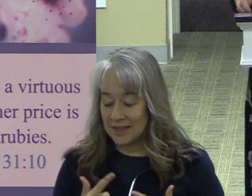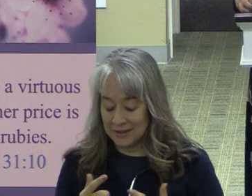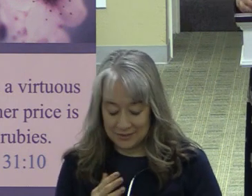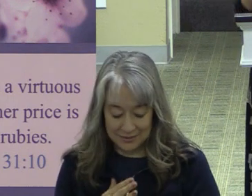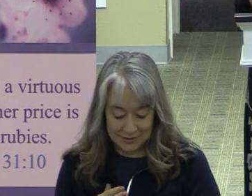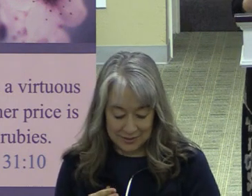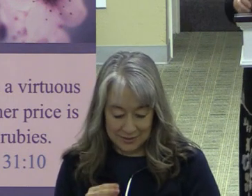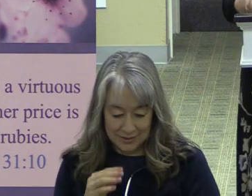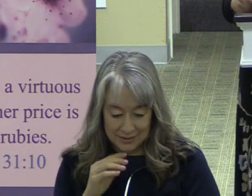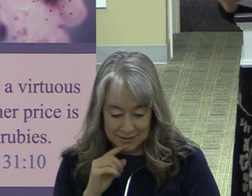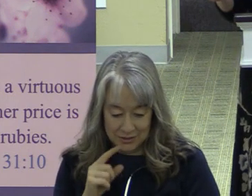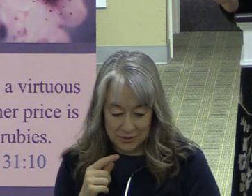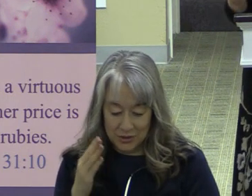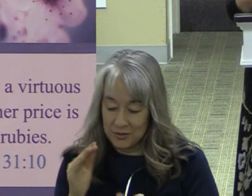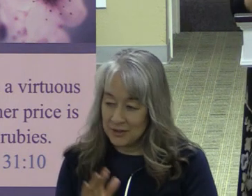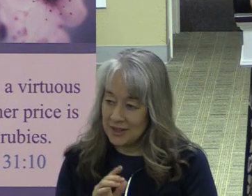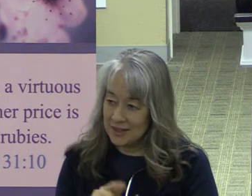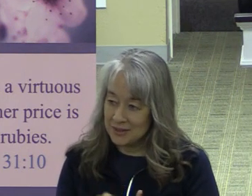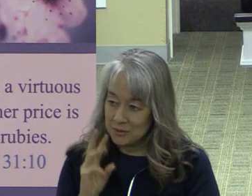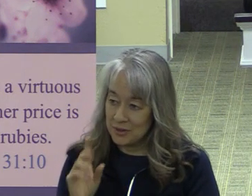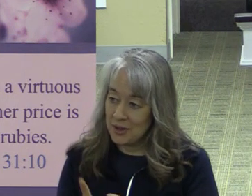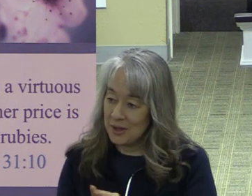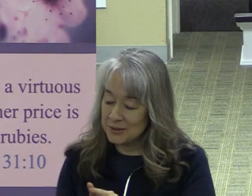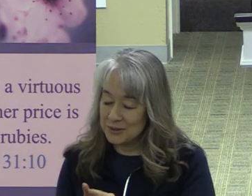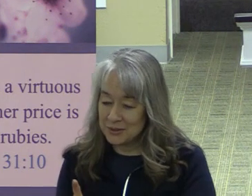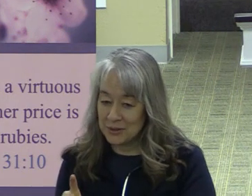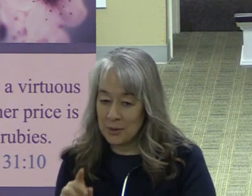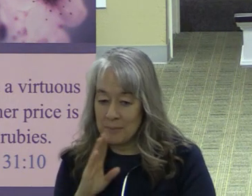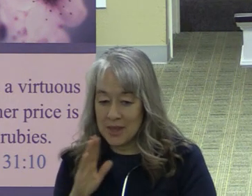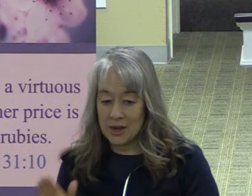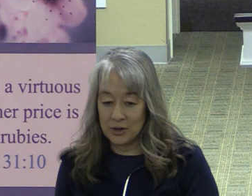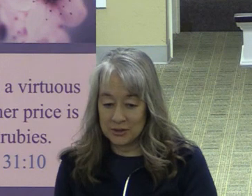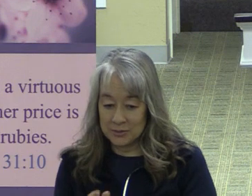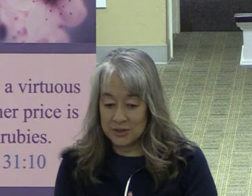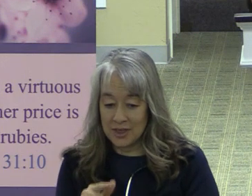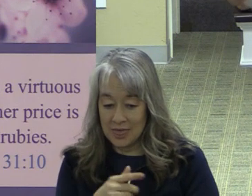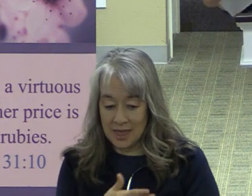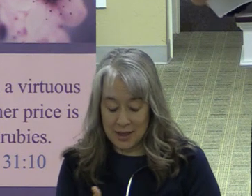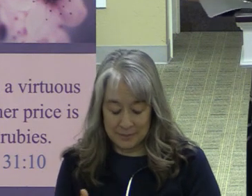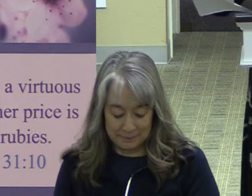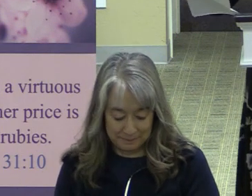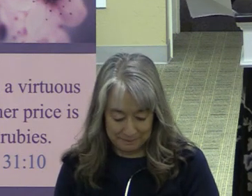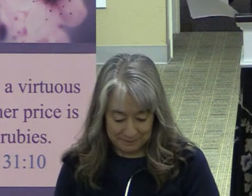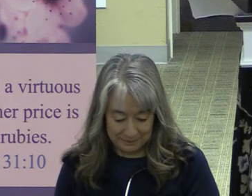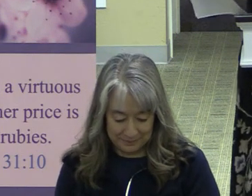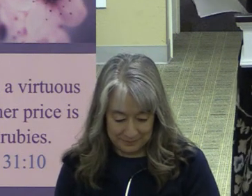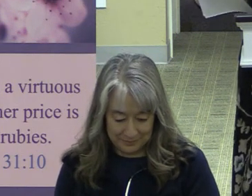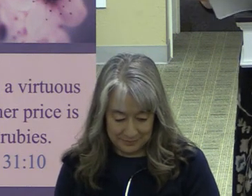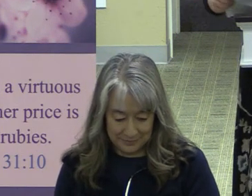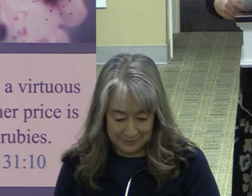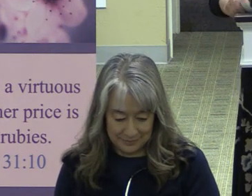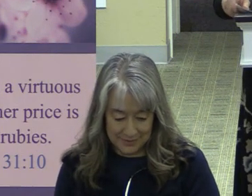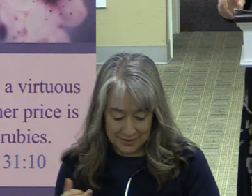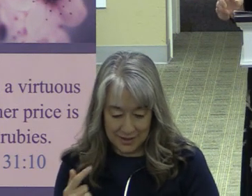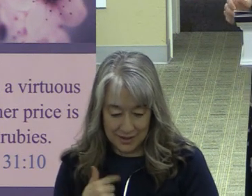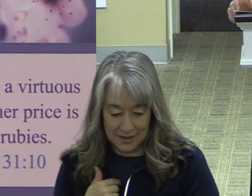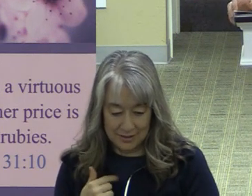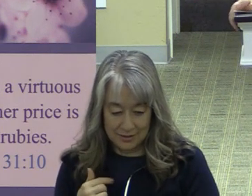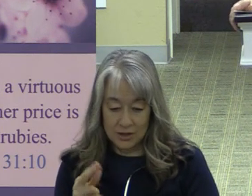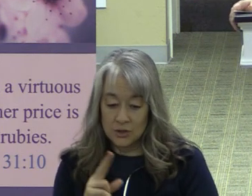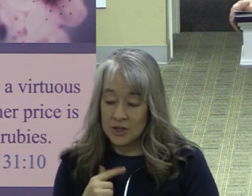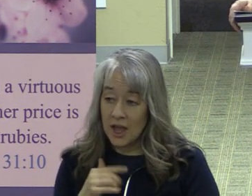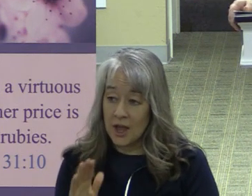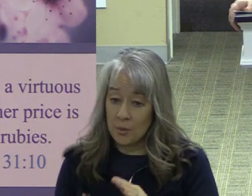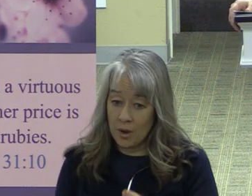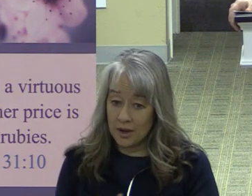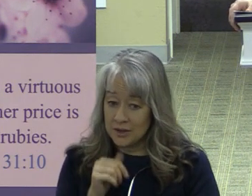And so hopefully this will also be an encouragement to them. So today, I